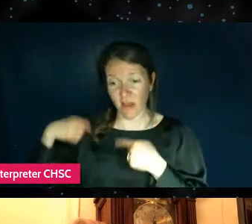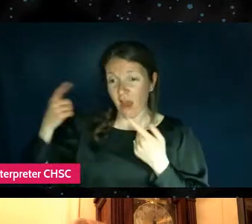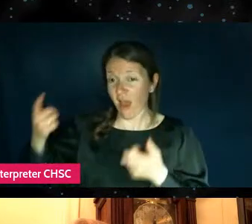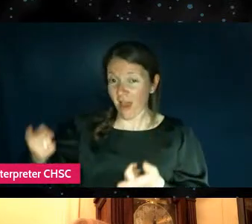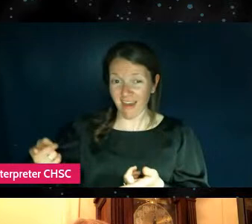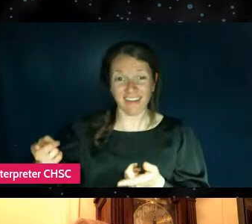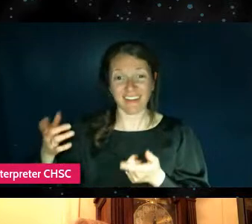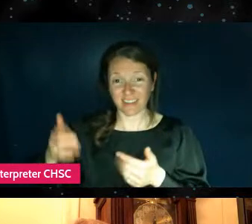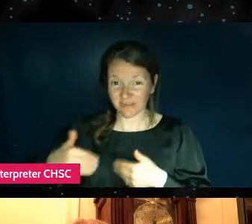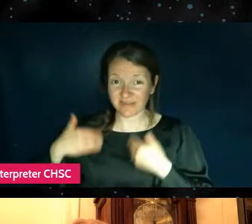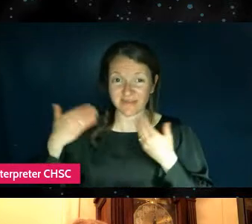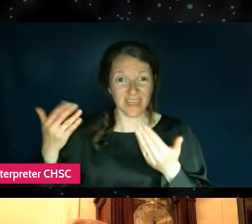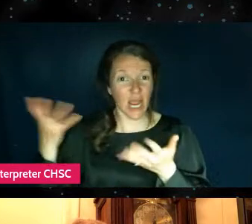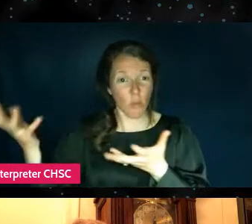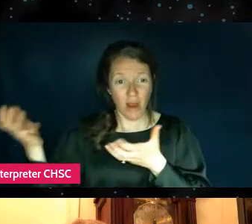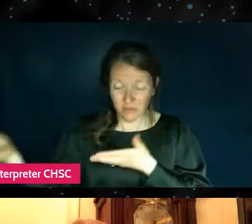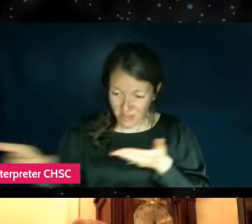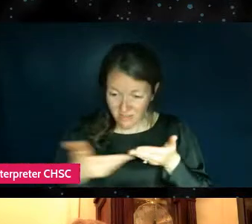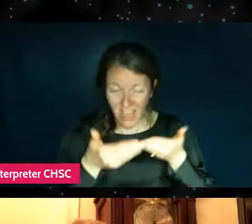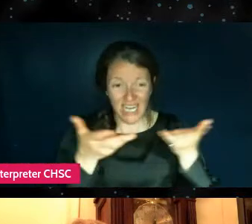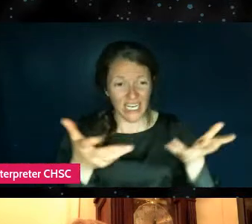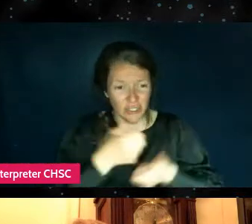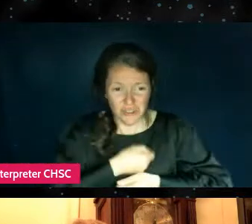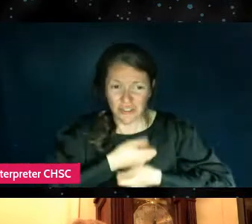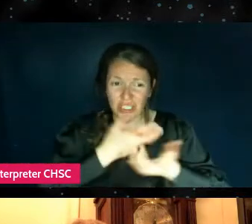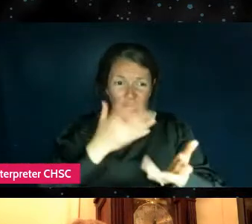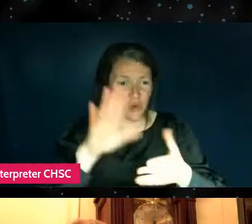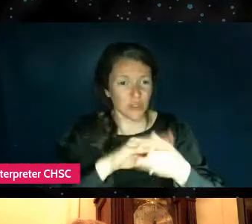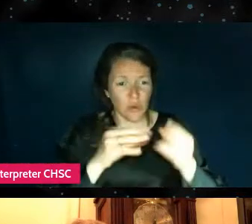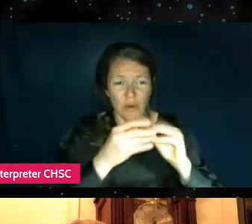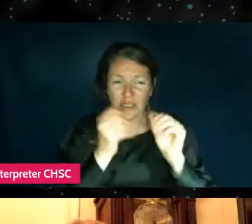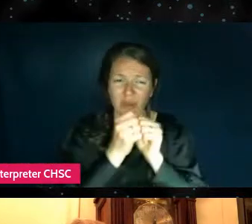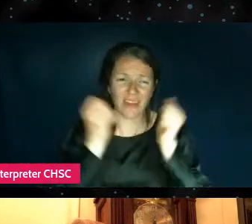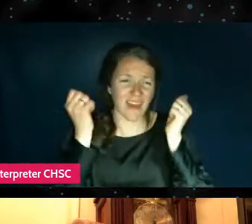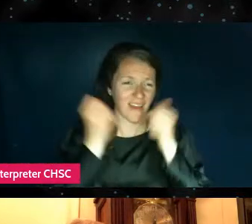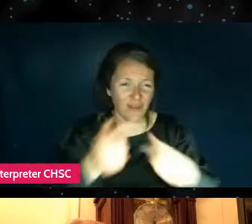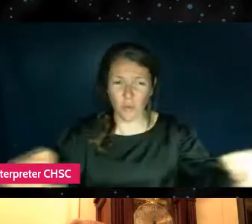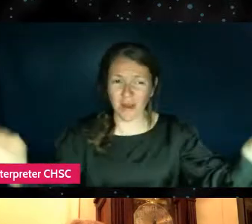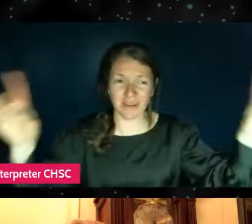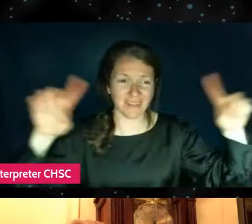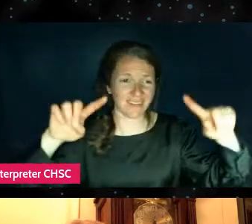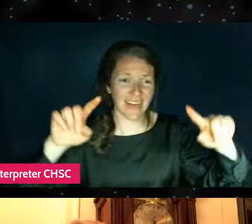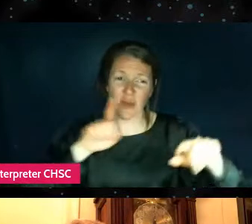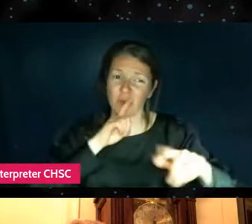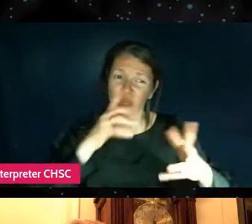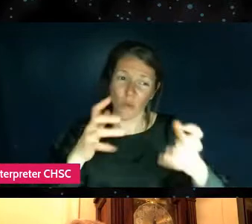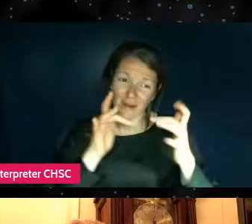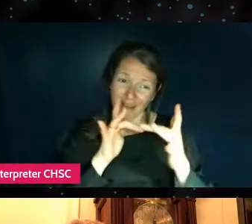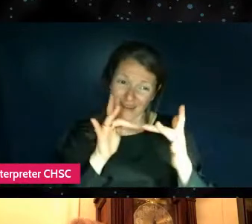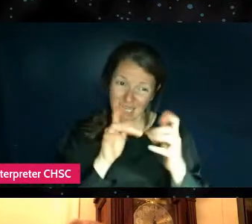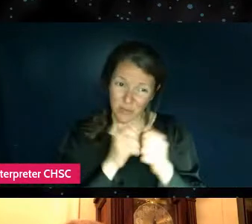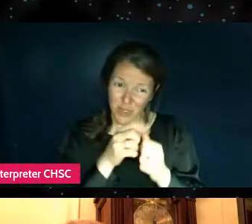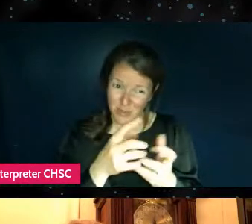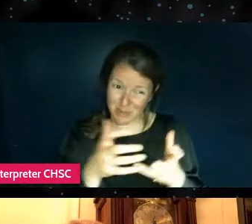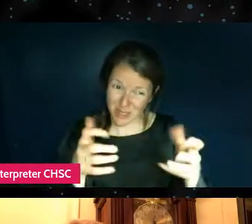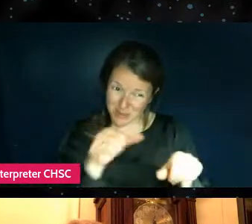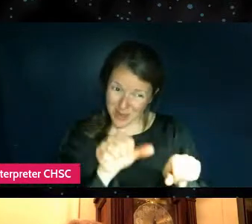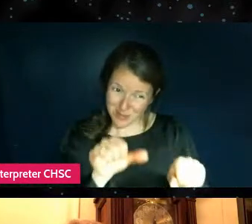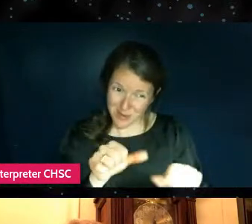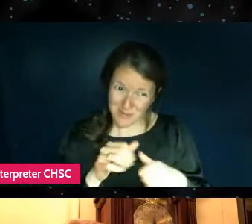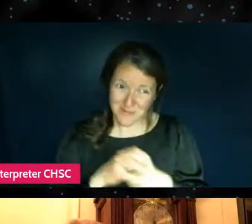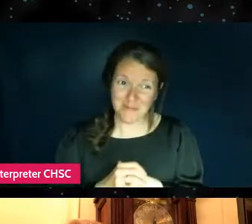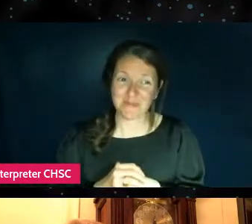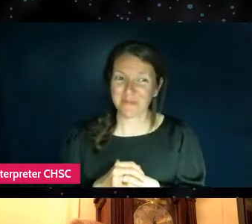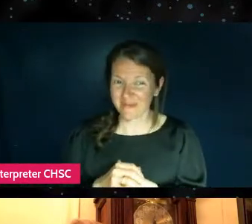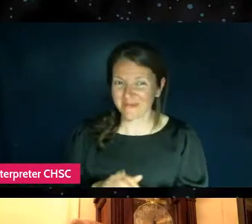around up in here, like sharing your stories with everyone. So I definitely want to stay in contact as much as possible.